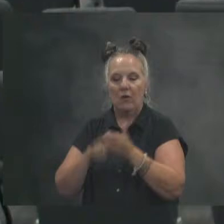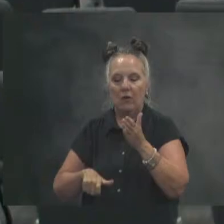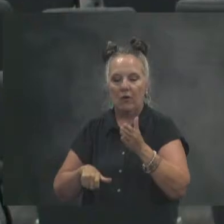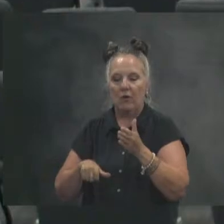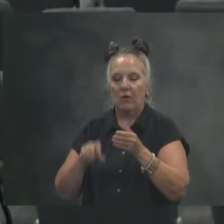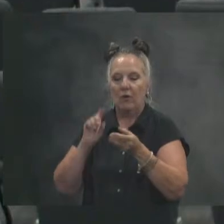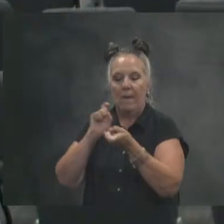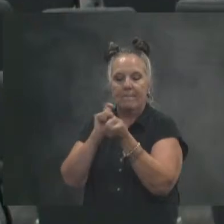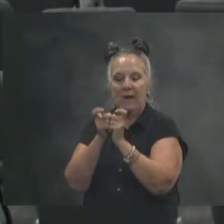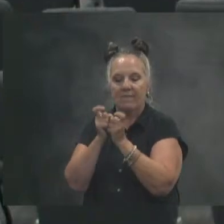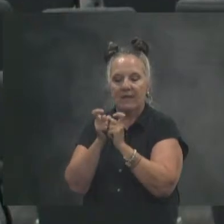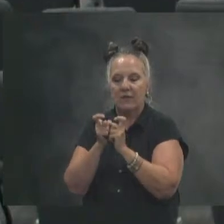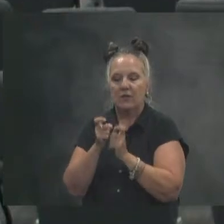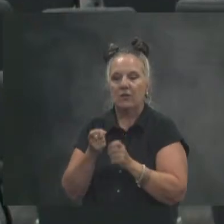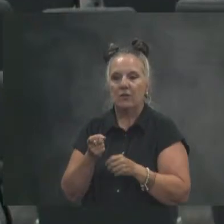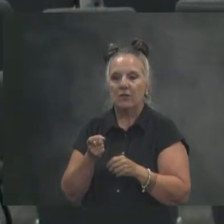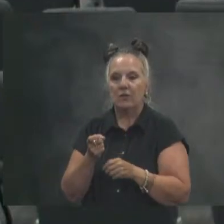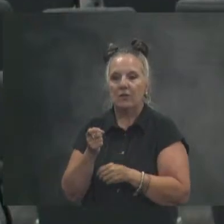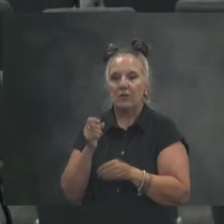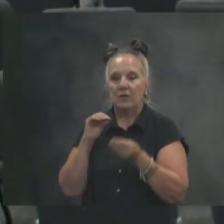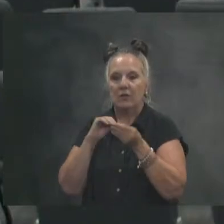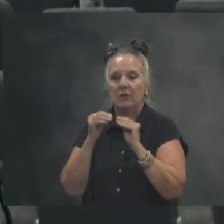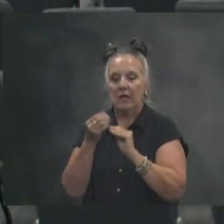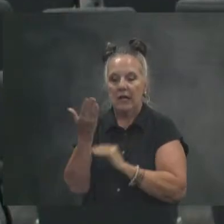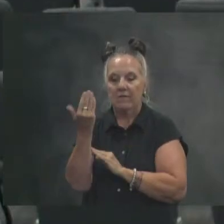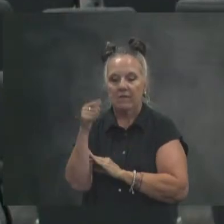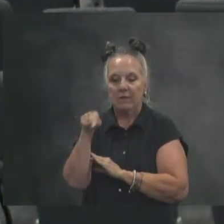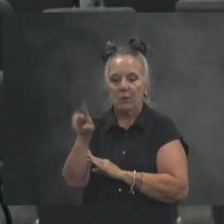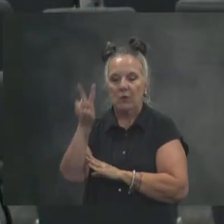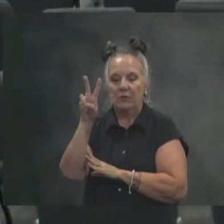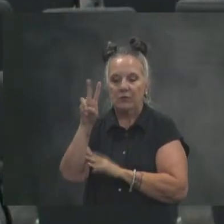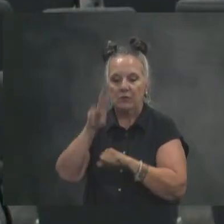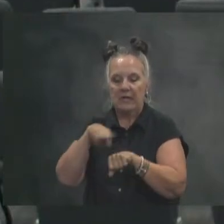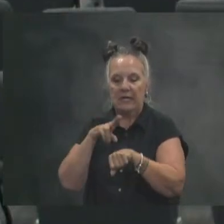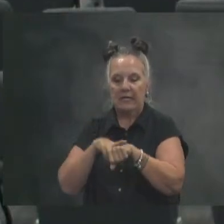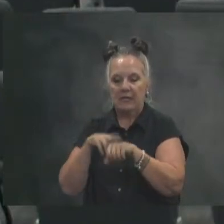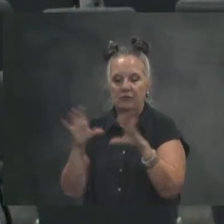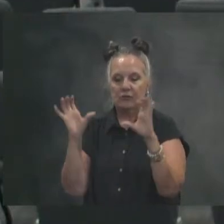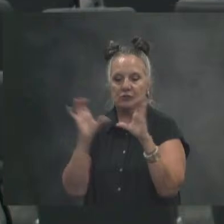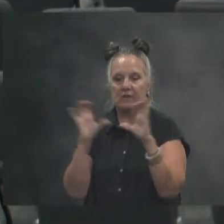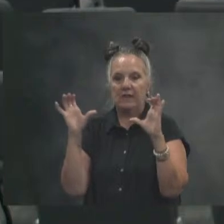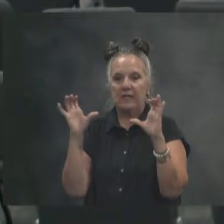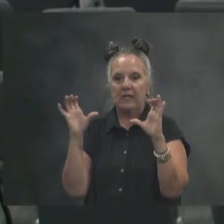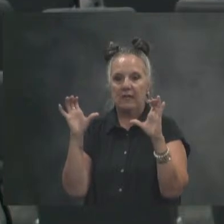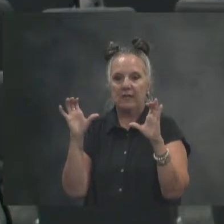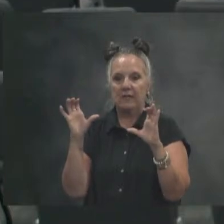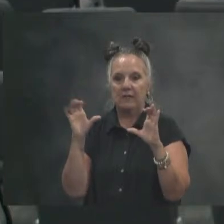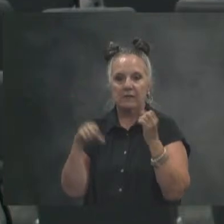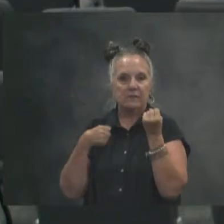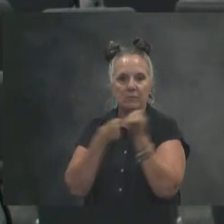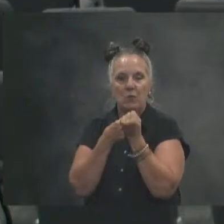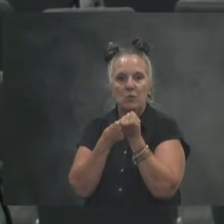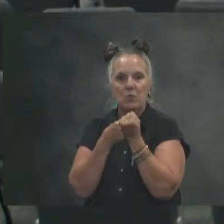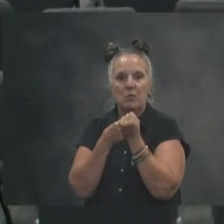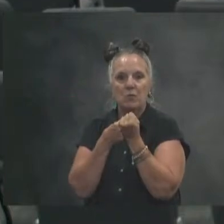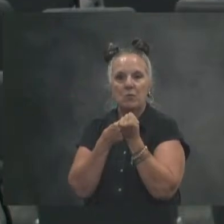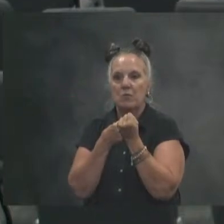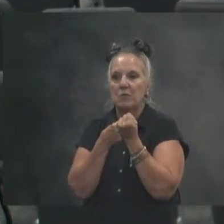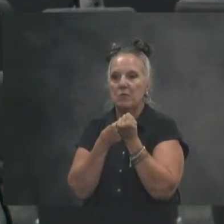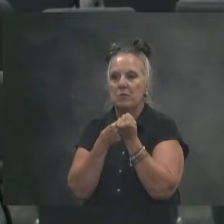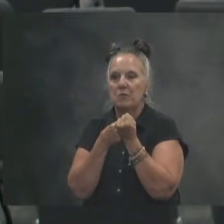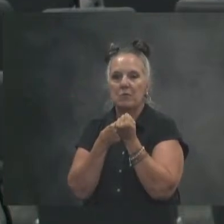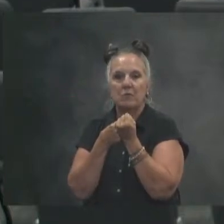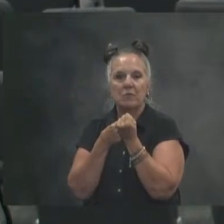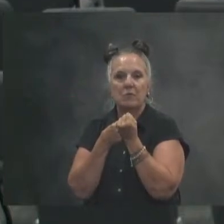regarding a modification of Teacher Article 15.2 National Certification. All those in favor? Okay, we